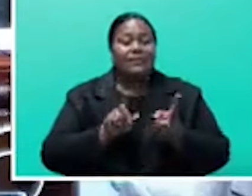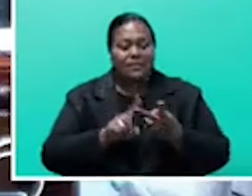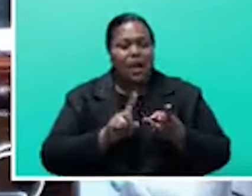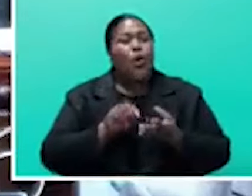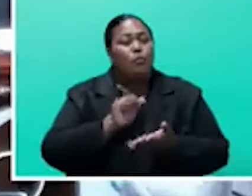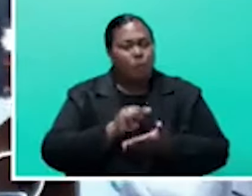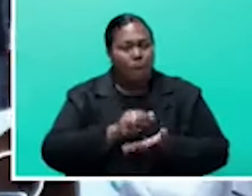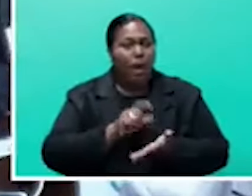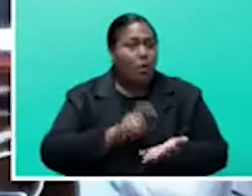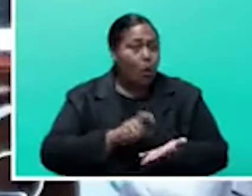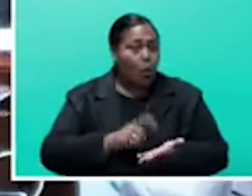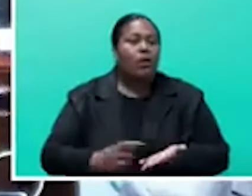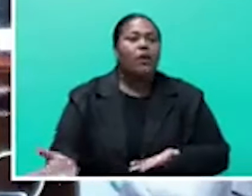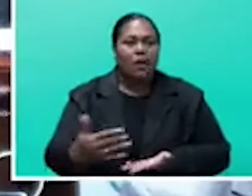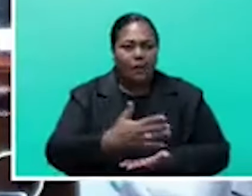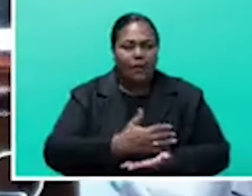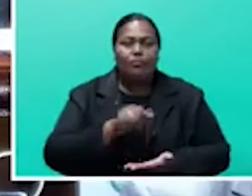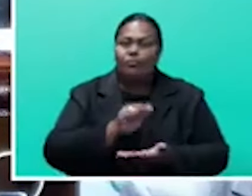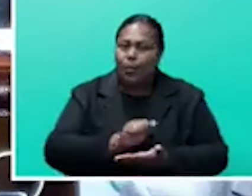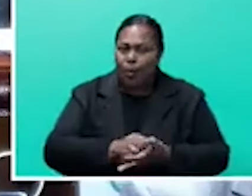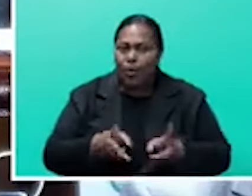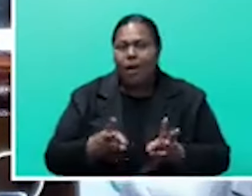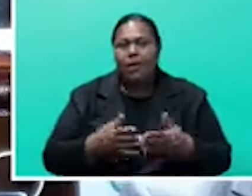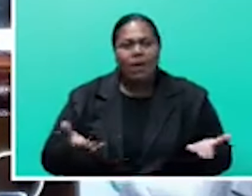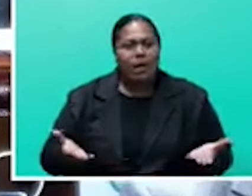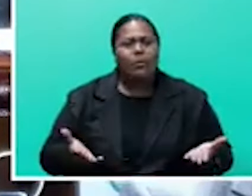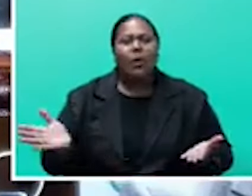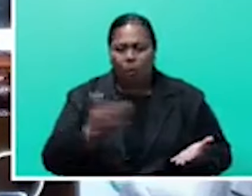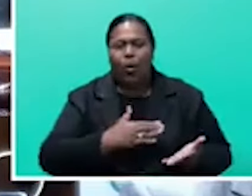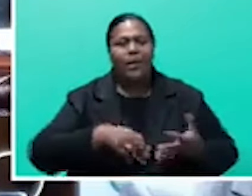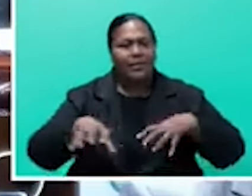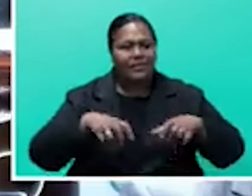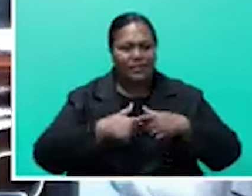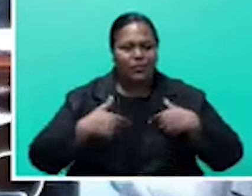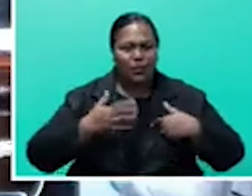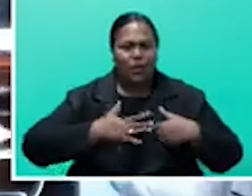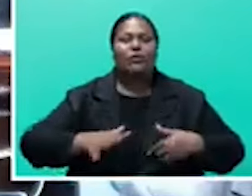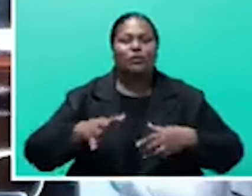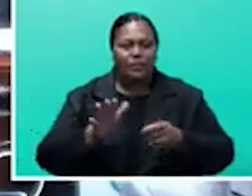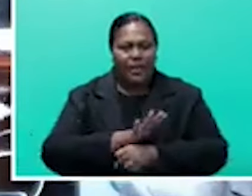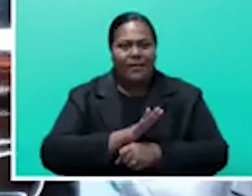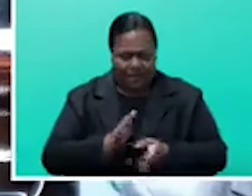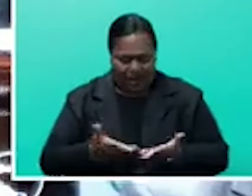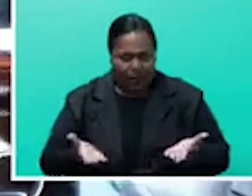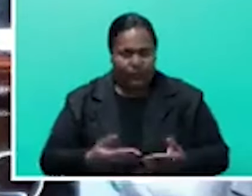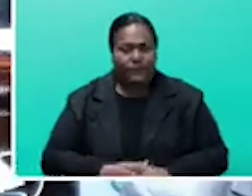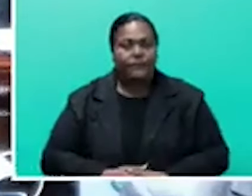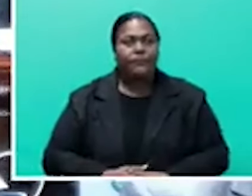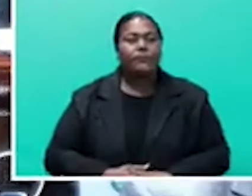collection strategies. These are all the activities and strategies that need to be put in place, Mr. Speaker